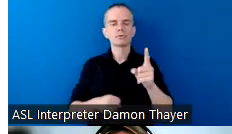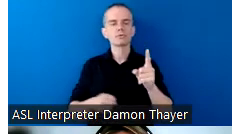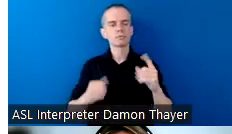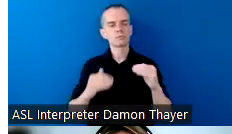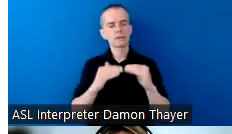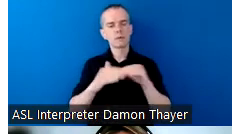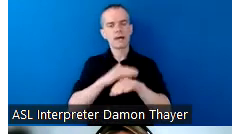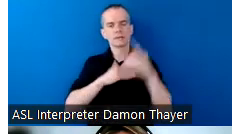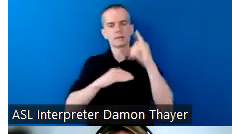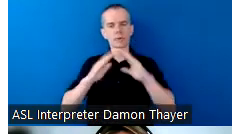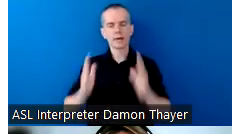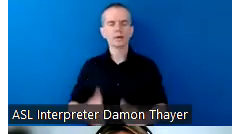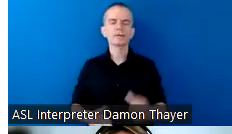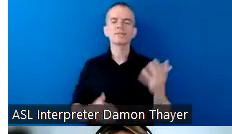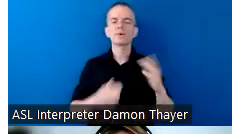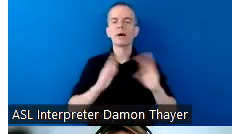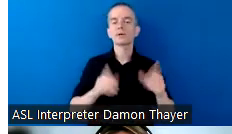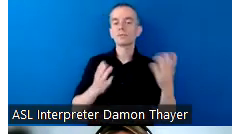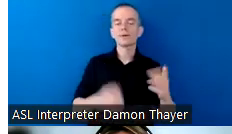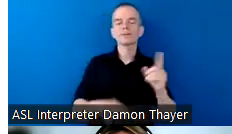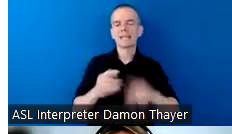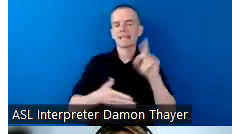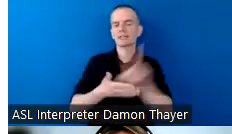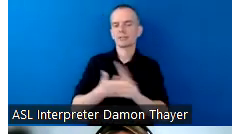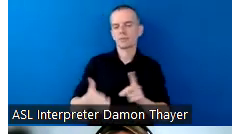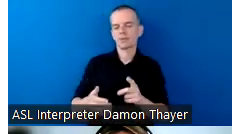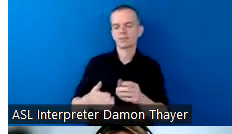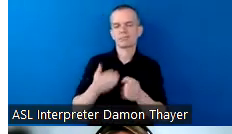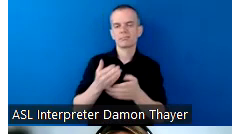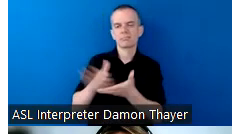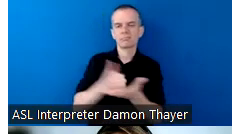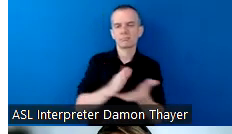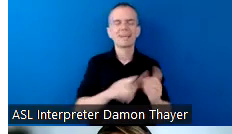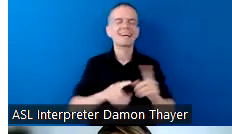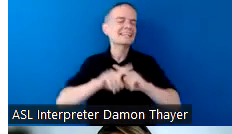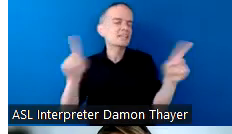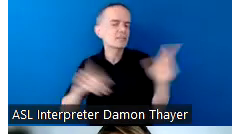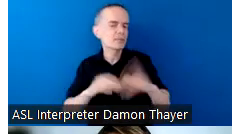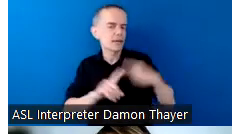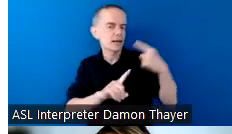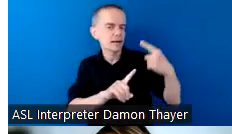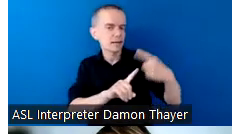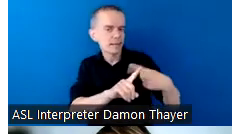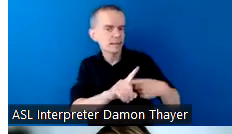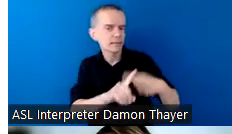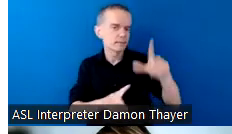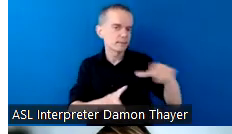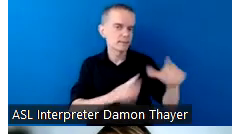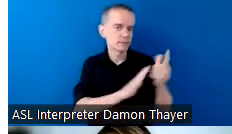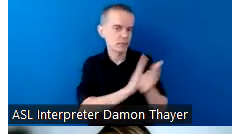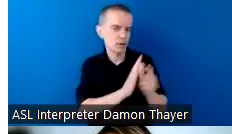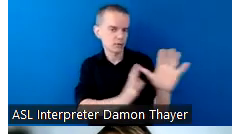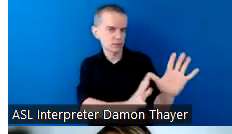providers to discriminate against certain groups. And it's different than landlord-tenant law, something really important to note, because landlord-tenant